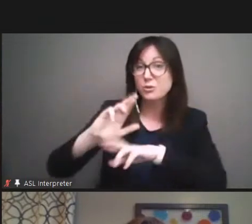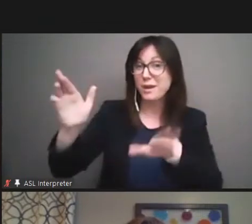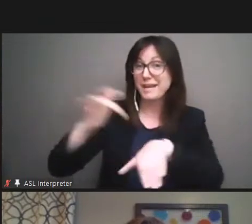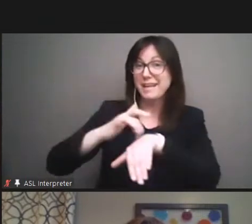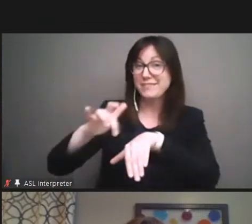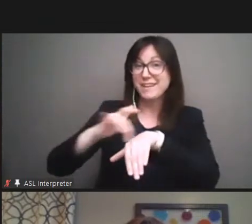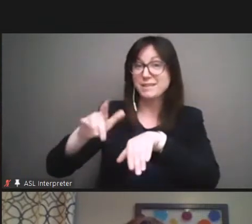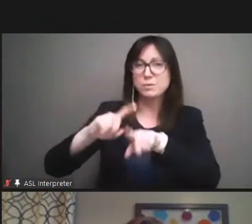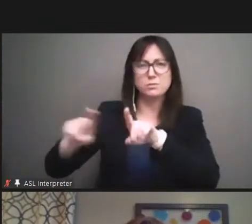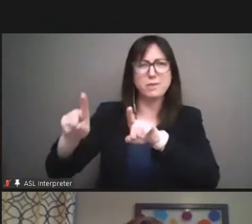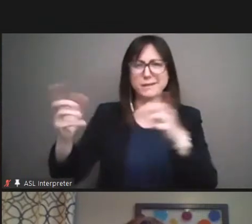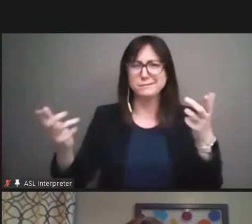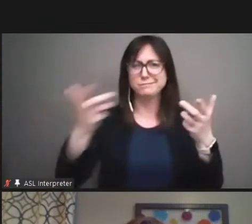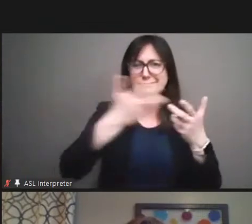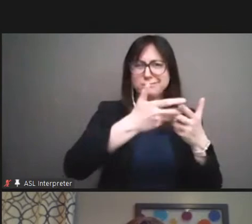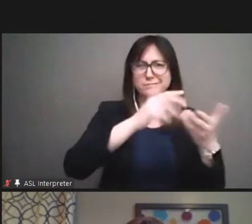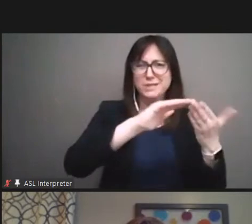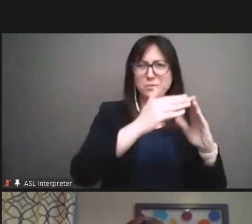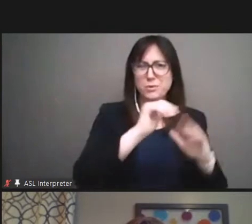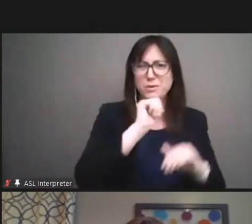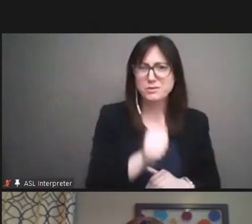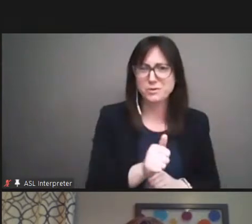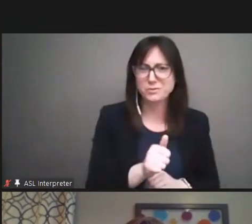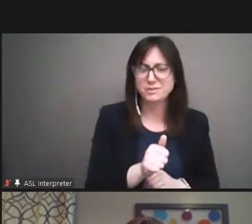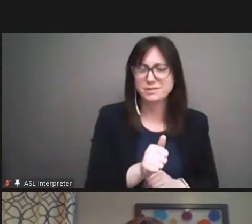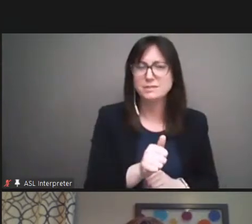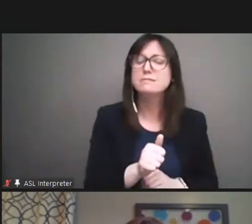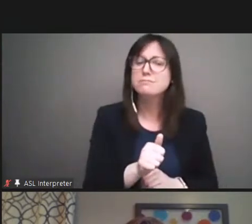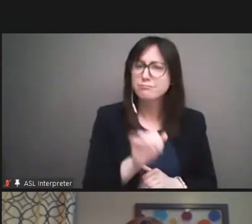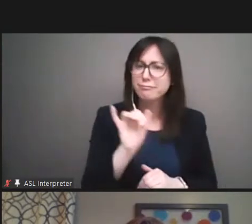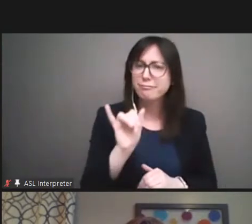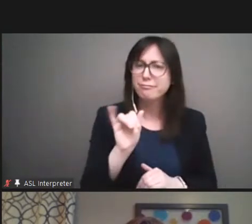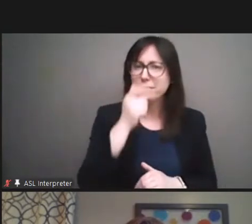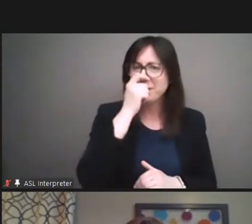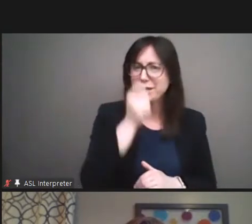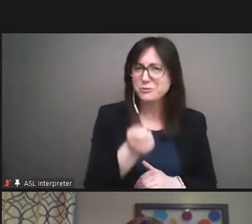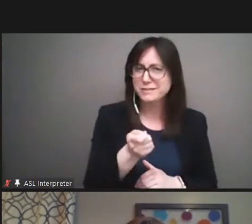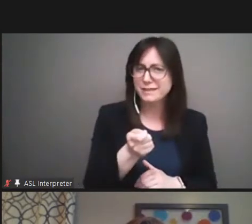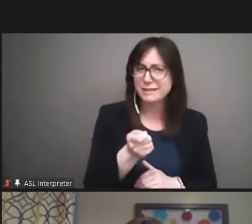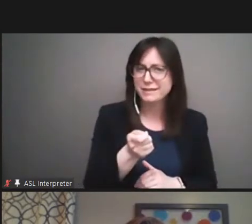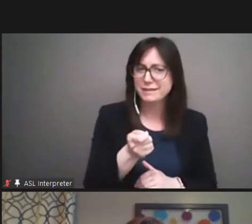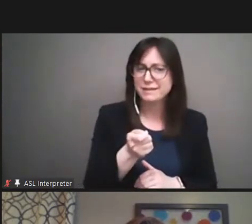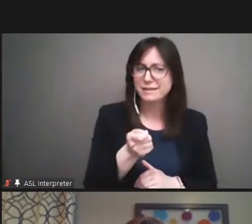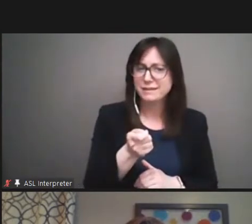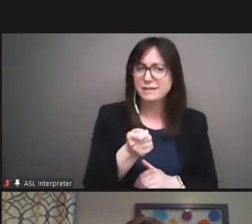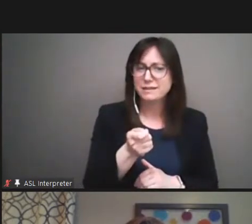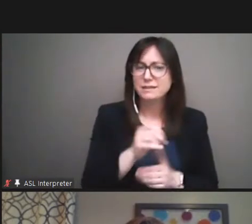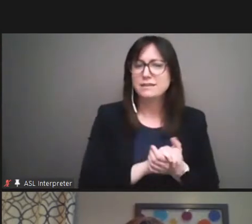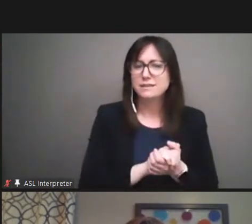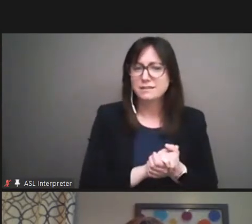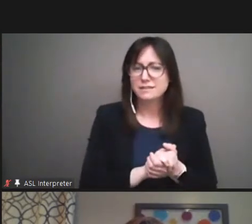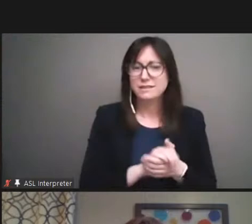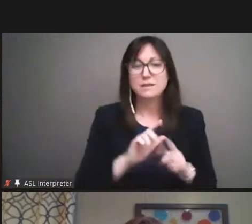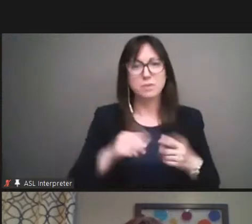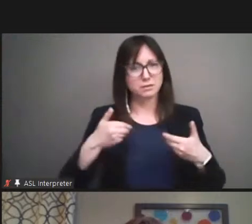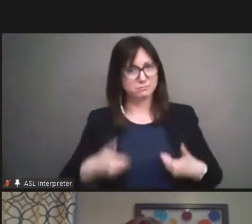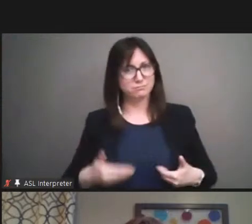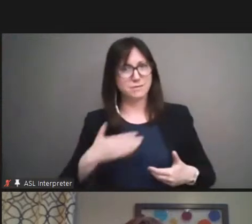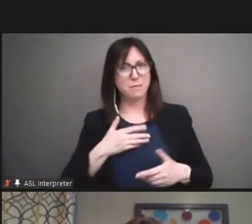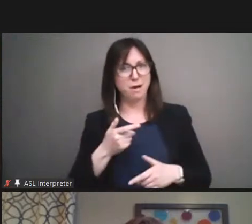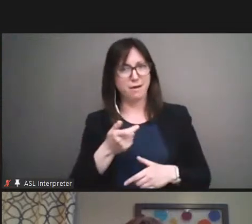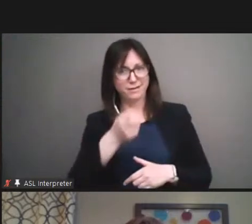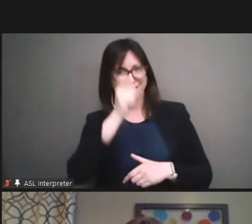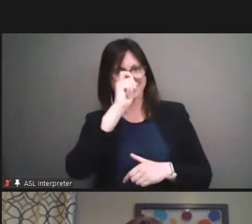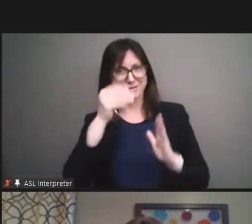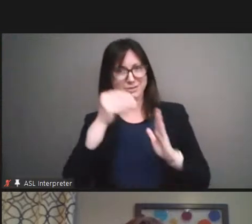in the community. So I thought that was a very interesting piece. But, from a student politics